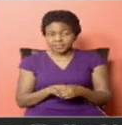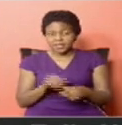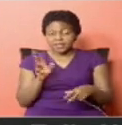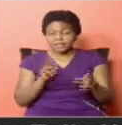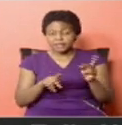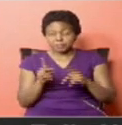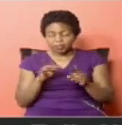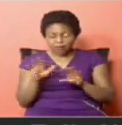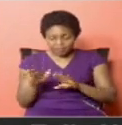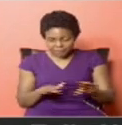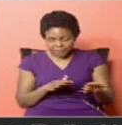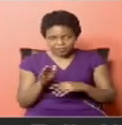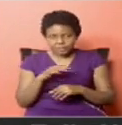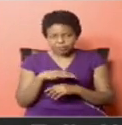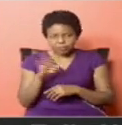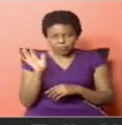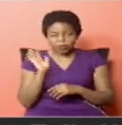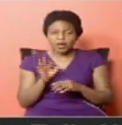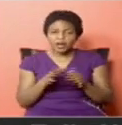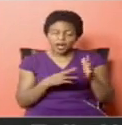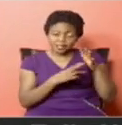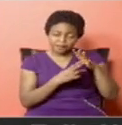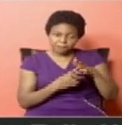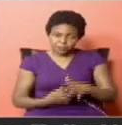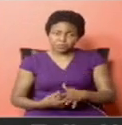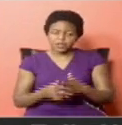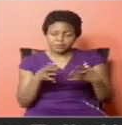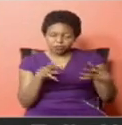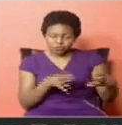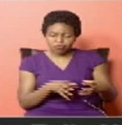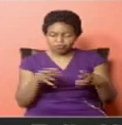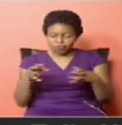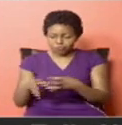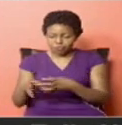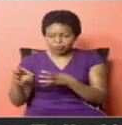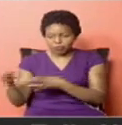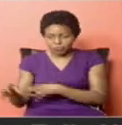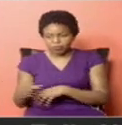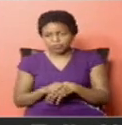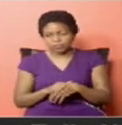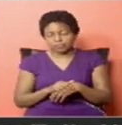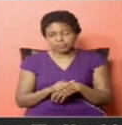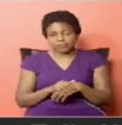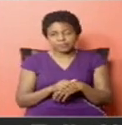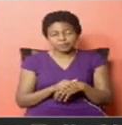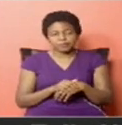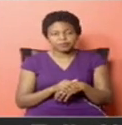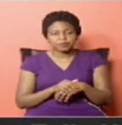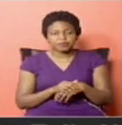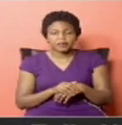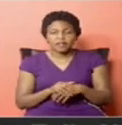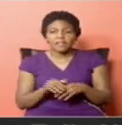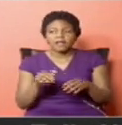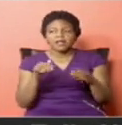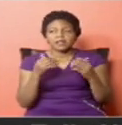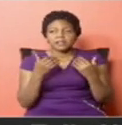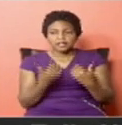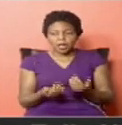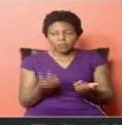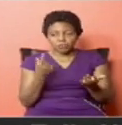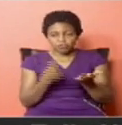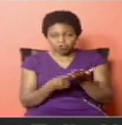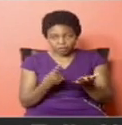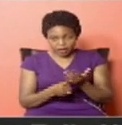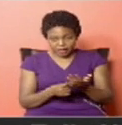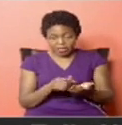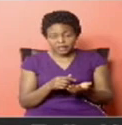in the face of the shock are the vulnerable to that particular shock. In the case of Uganda,